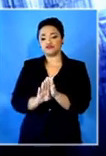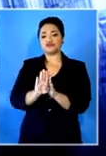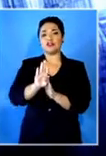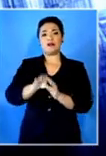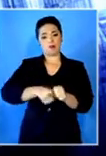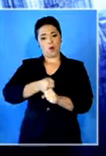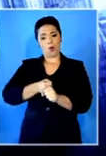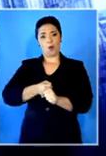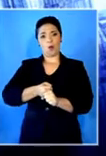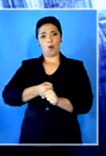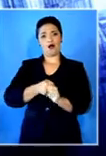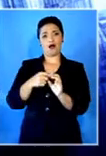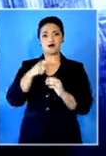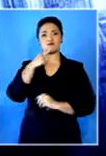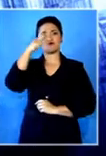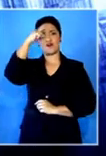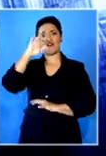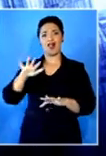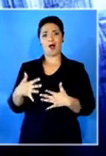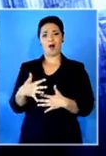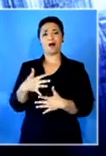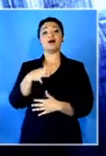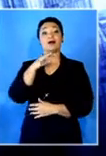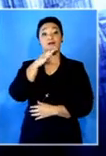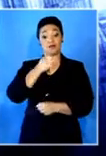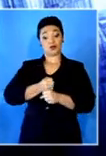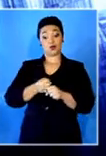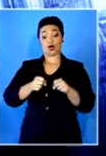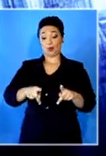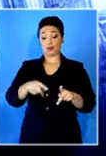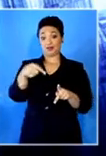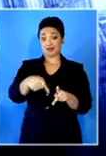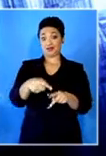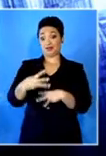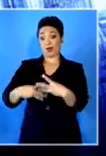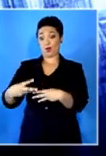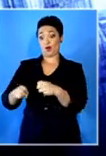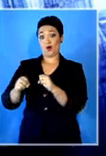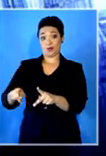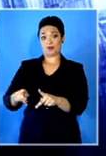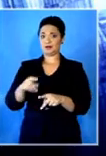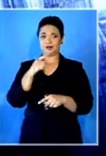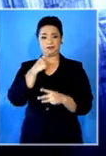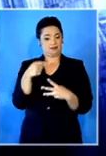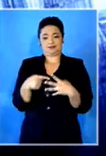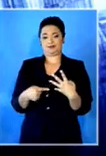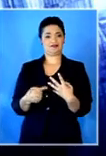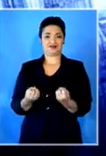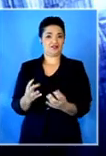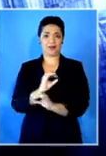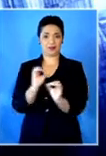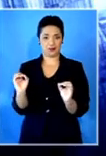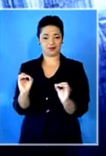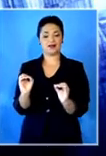something that, of course, we can depend on to wake up and go to. So a job opportunity or work opportunity provides none of the above, and I think that that's some of